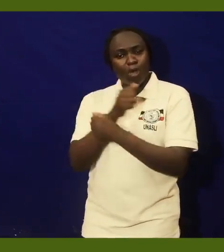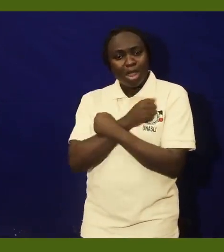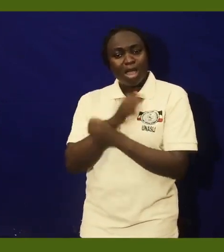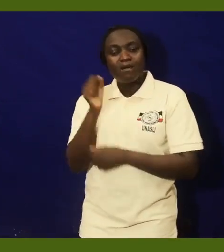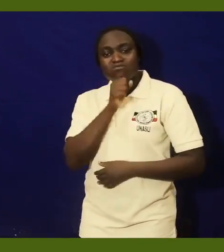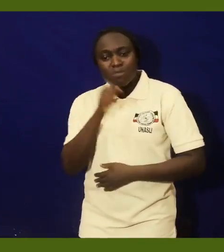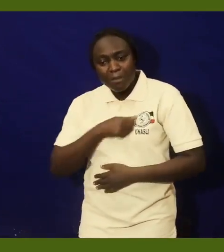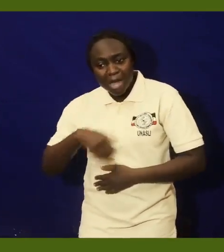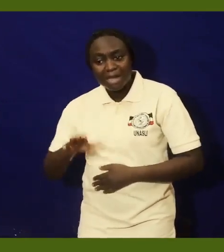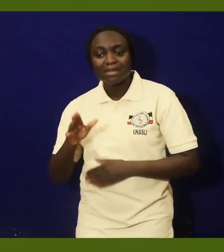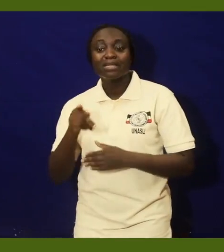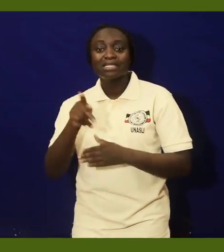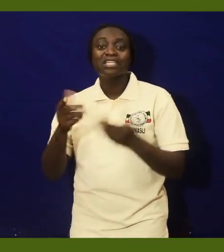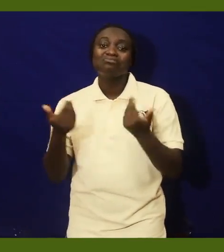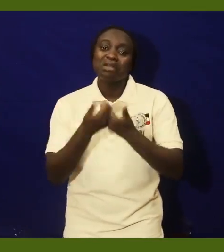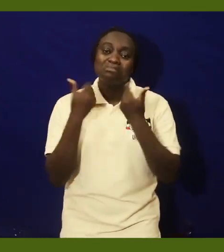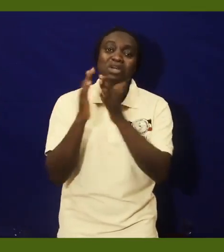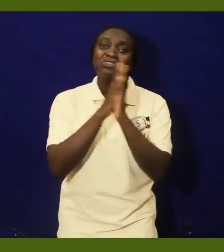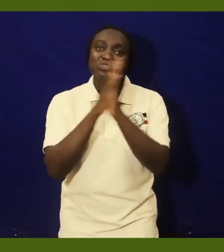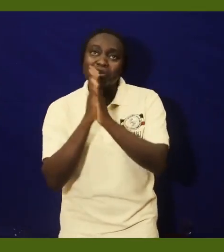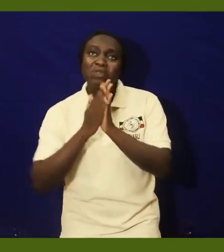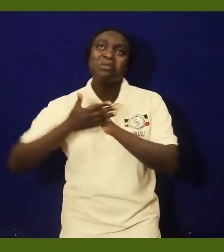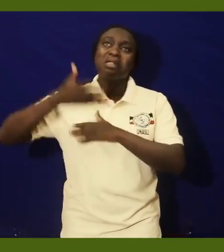long ago.